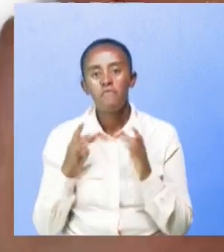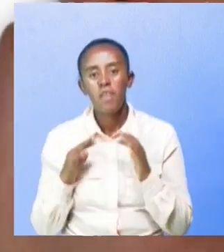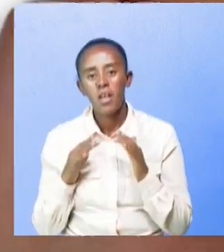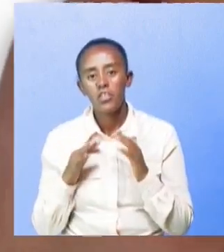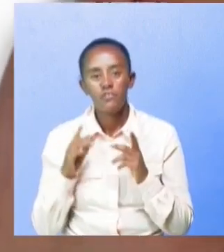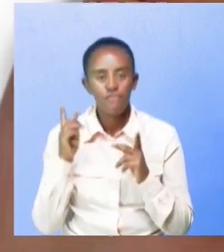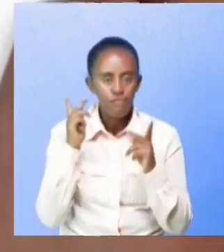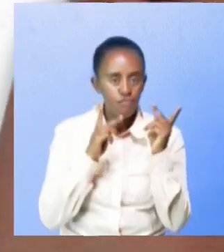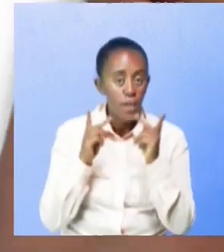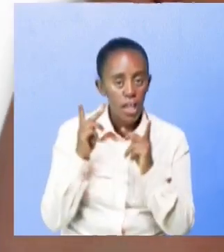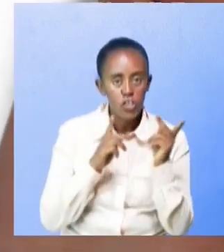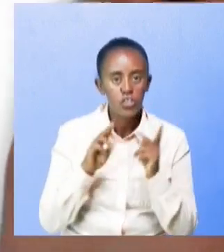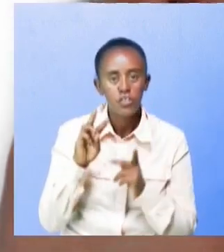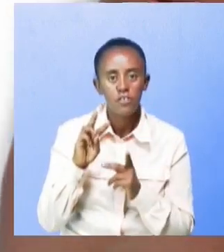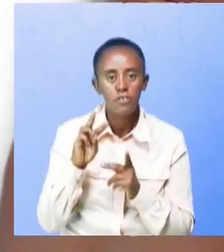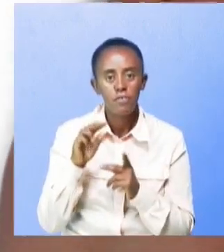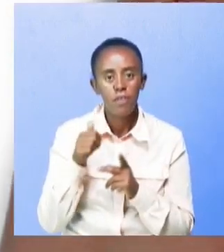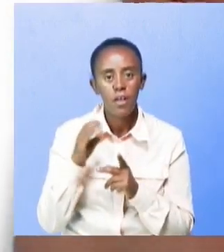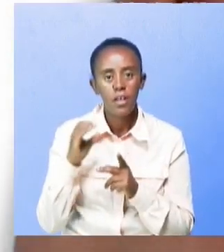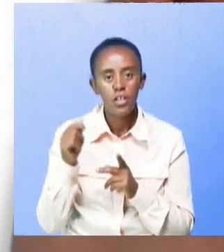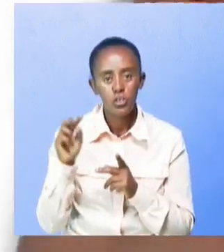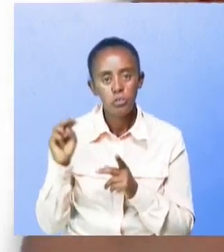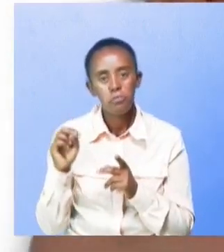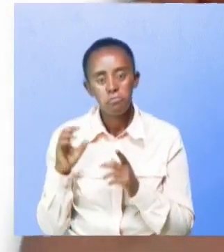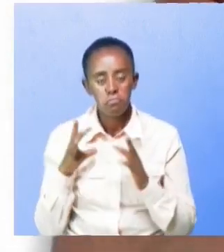On our vacation.